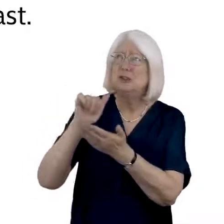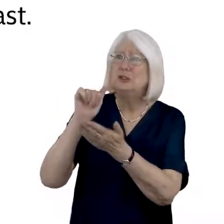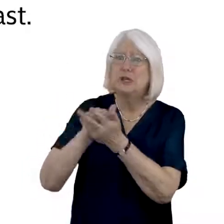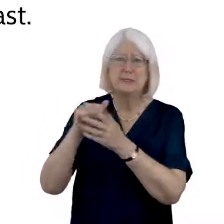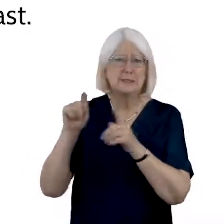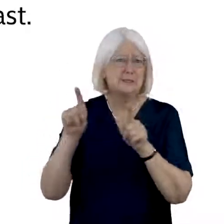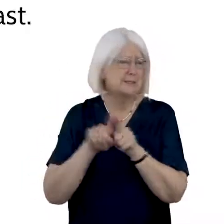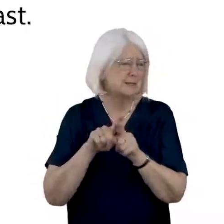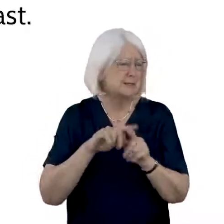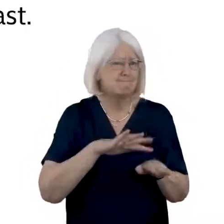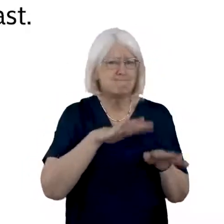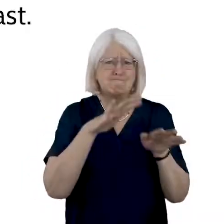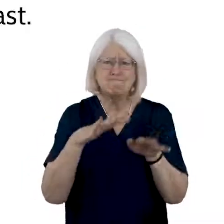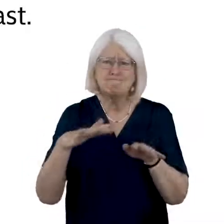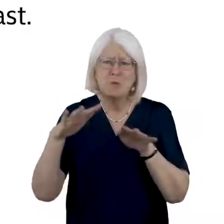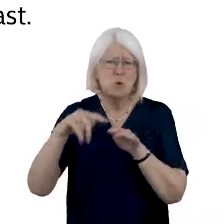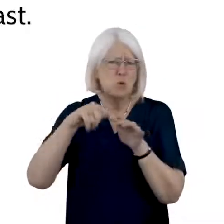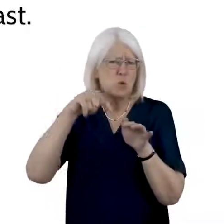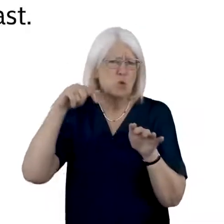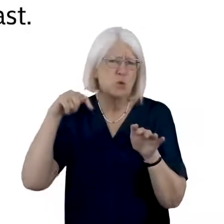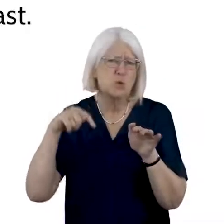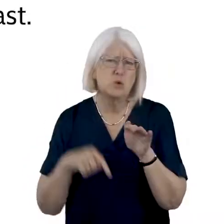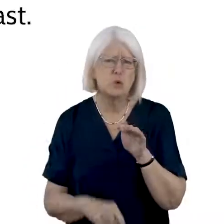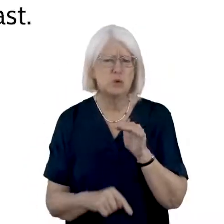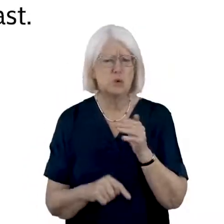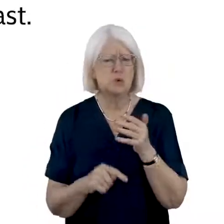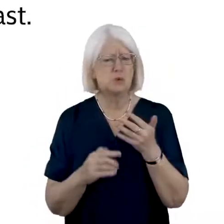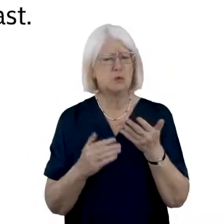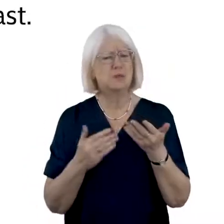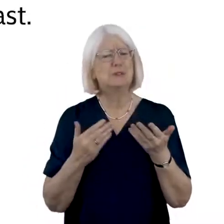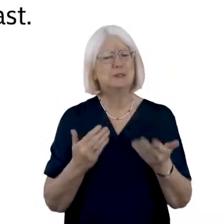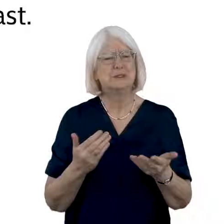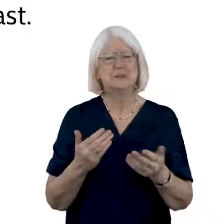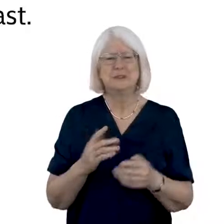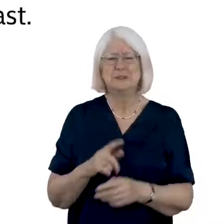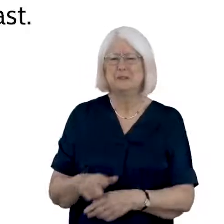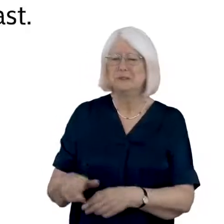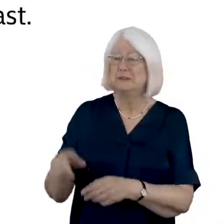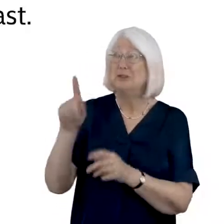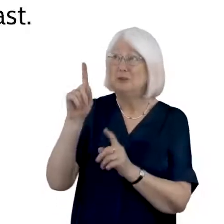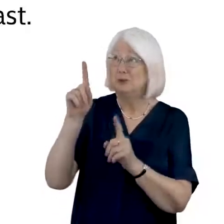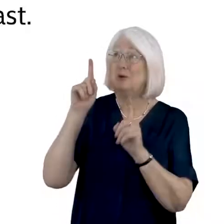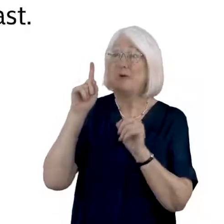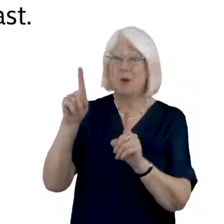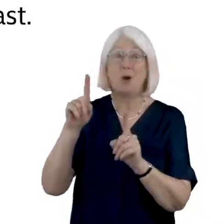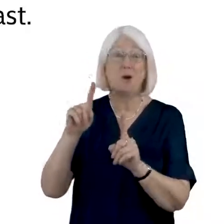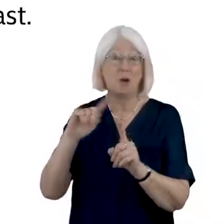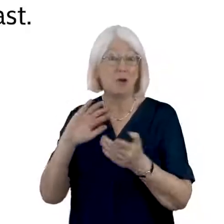Justice like the great sea.